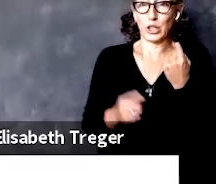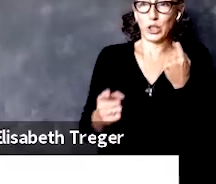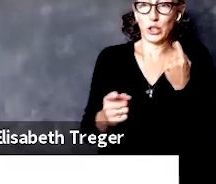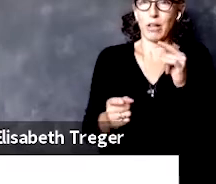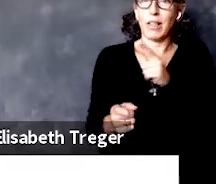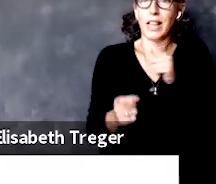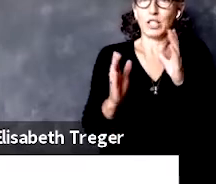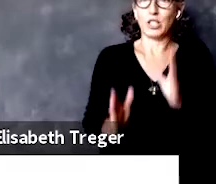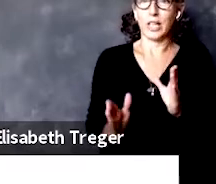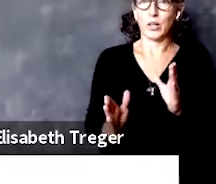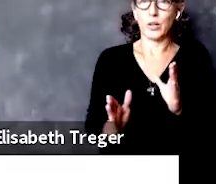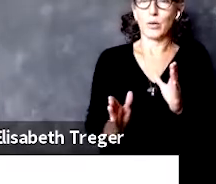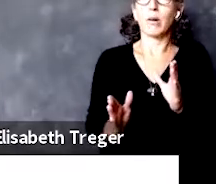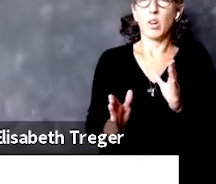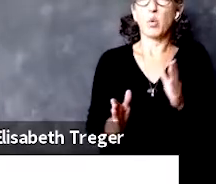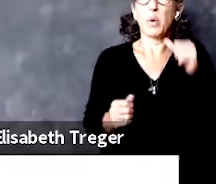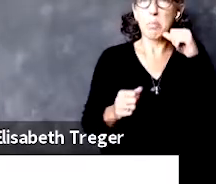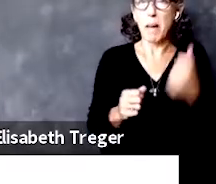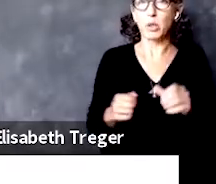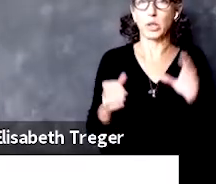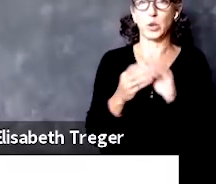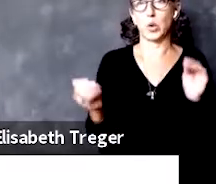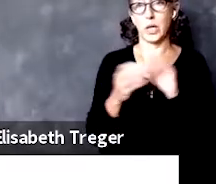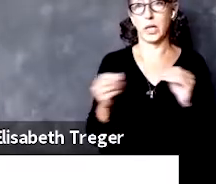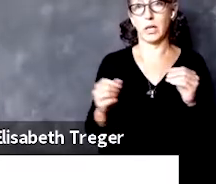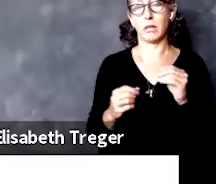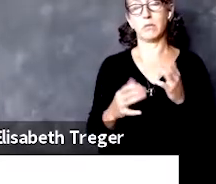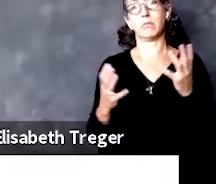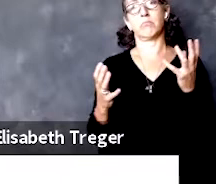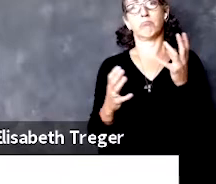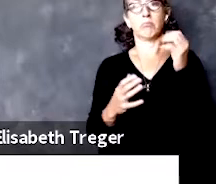with me told. It was memorable.